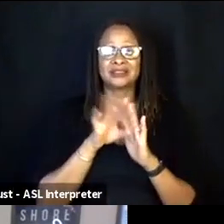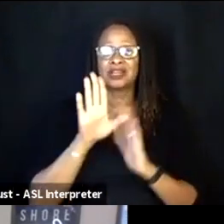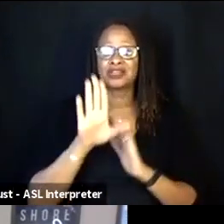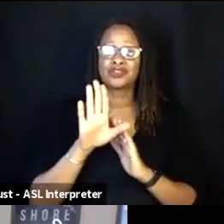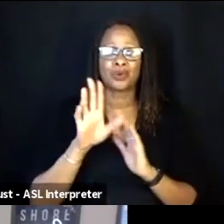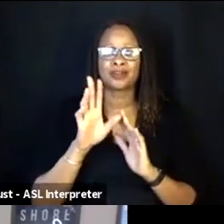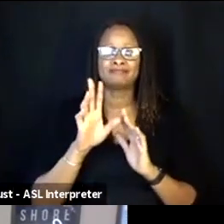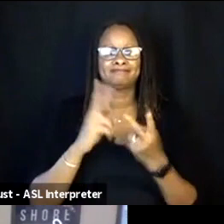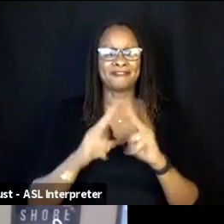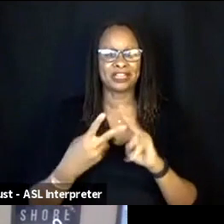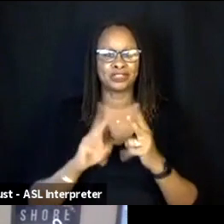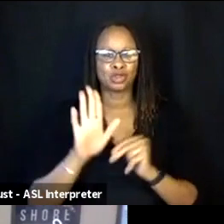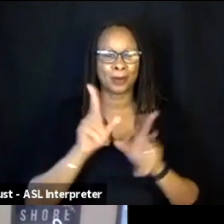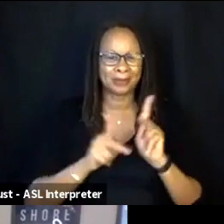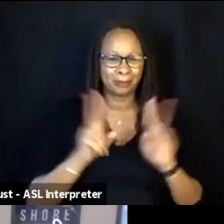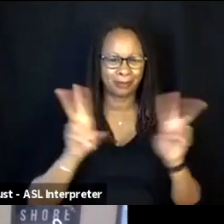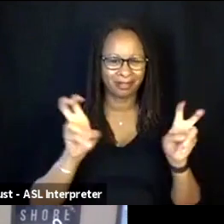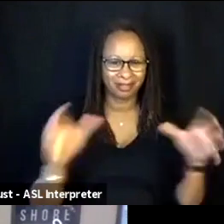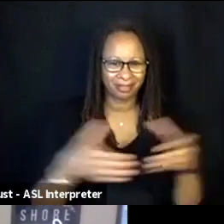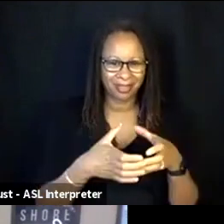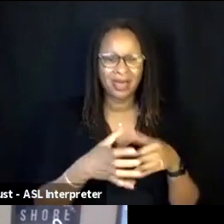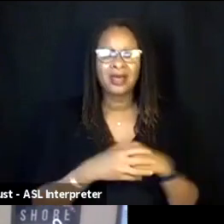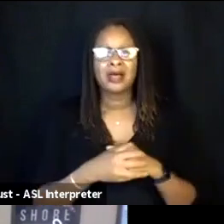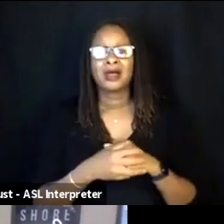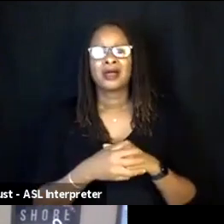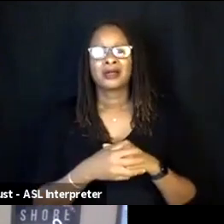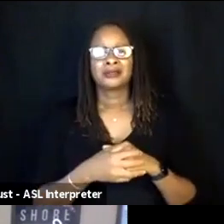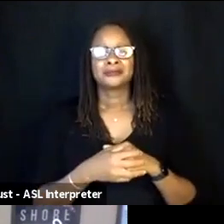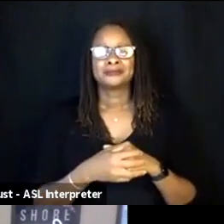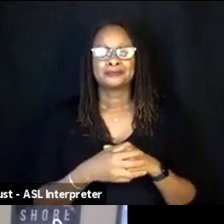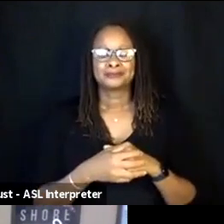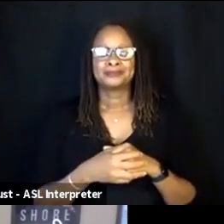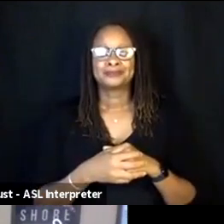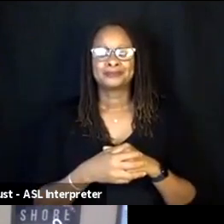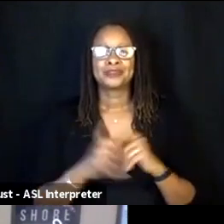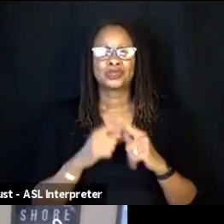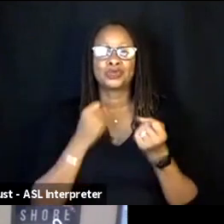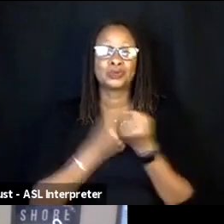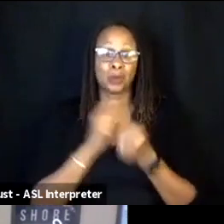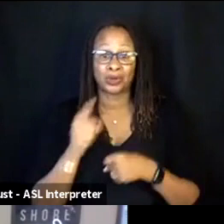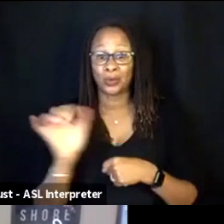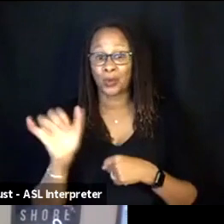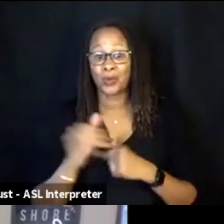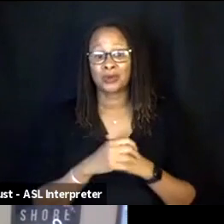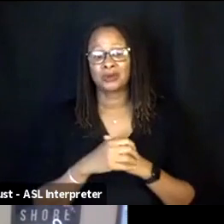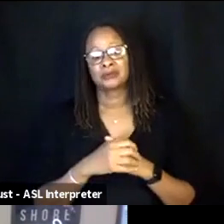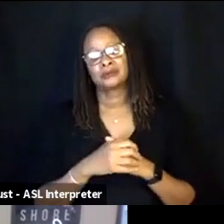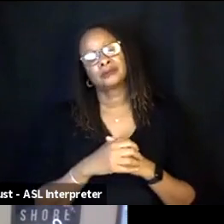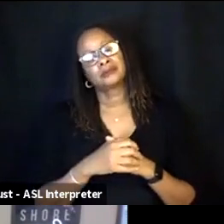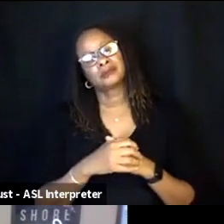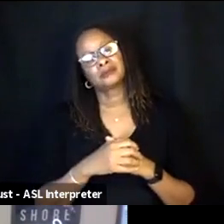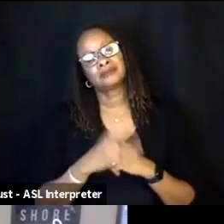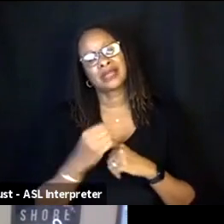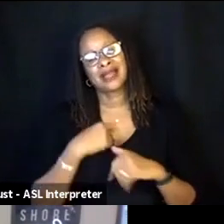village, finding people to support you. And I